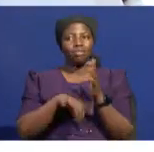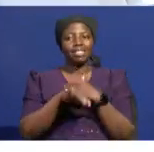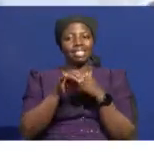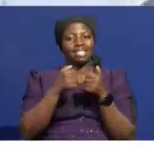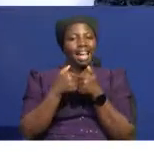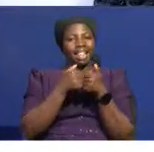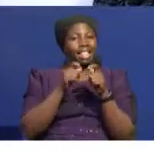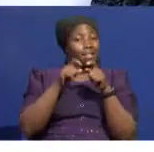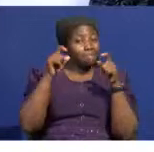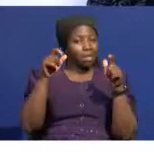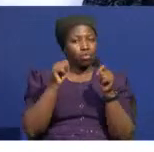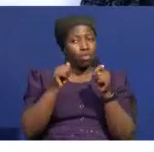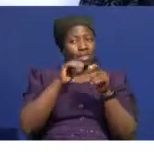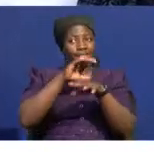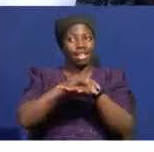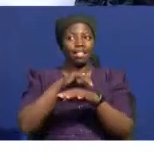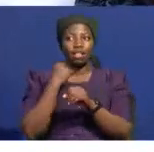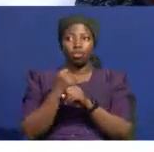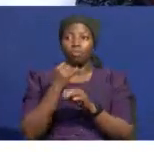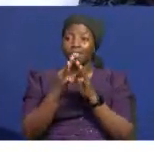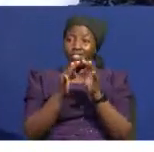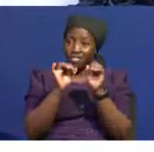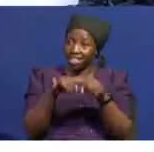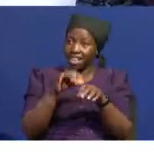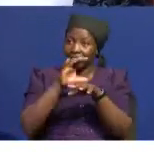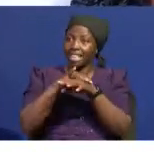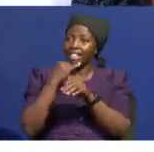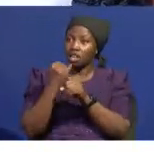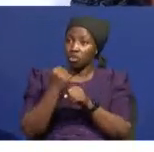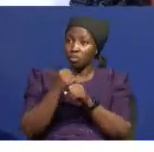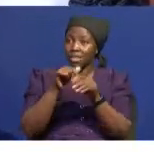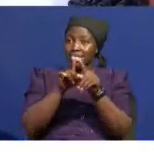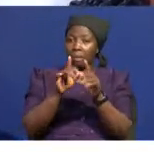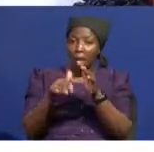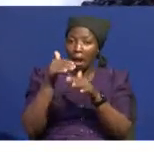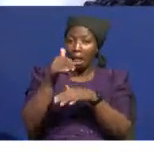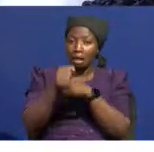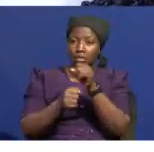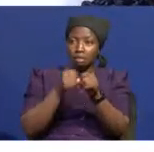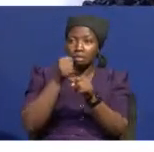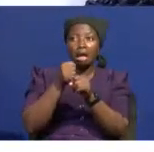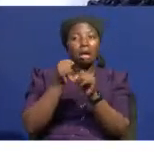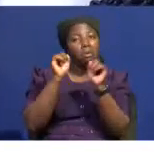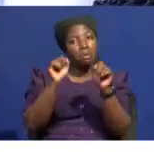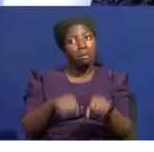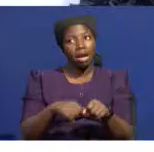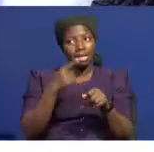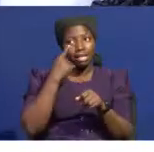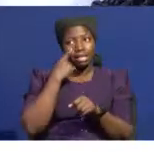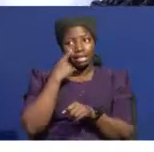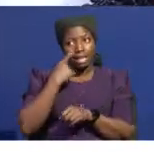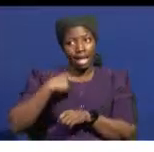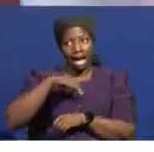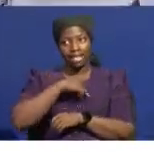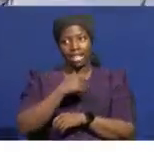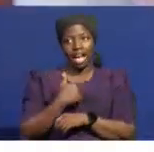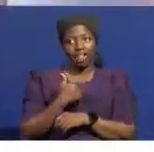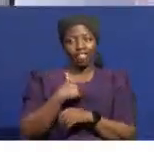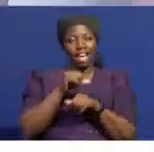getting a job. Kazi kama tunaweza pata, hata mnaweza, next year mnaweza pata tukua na harusi kama kumi